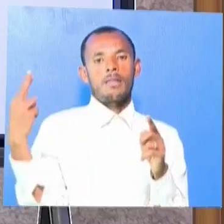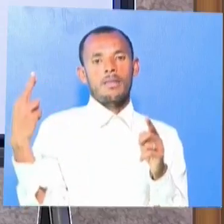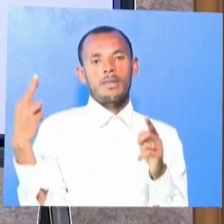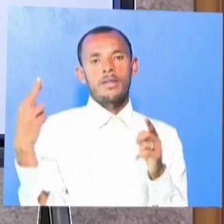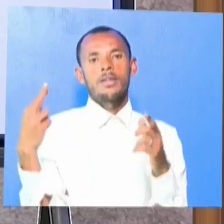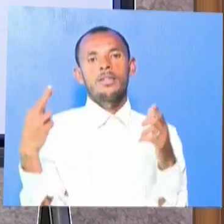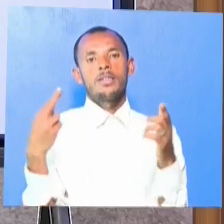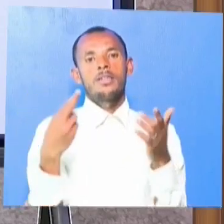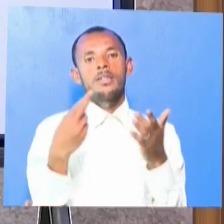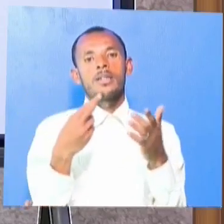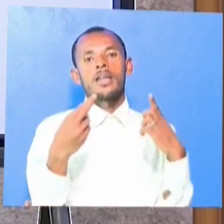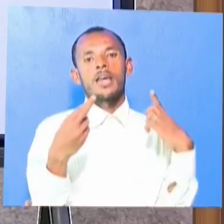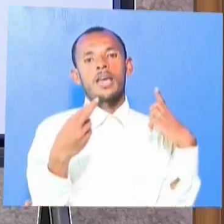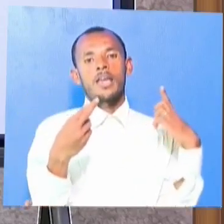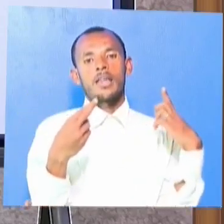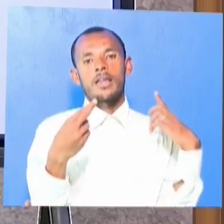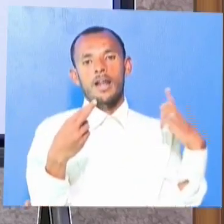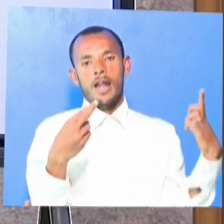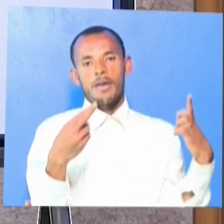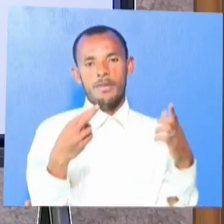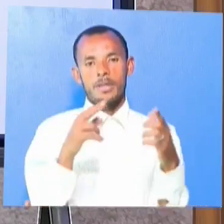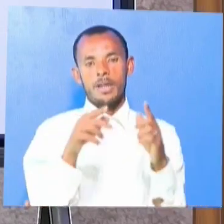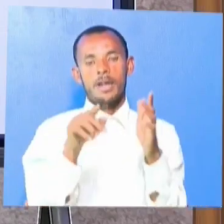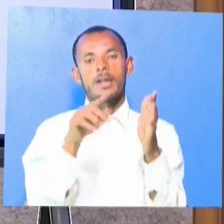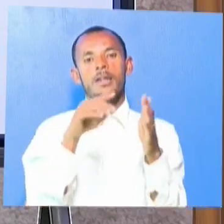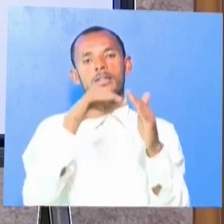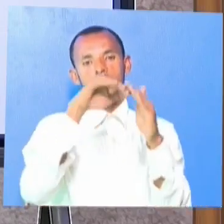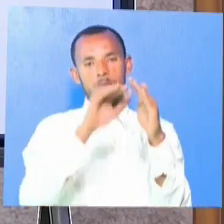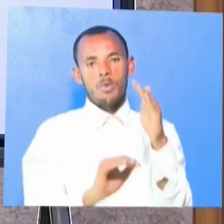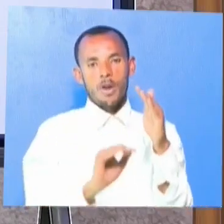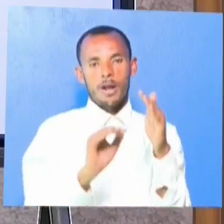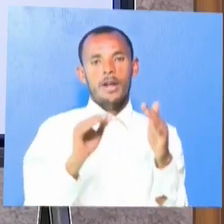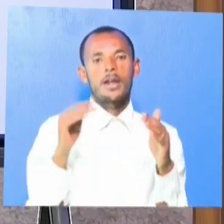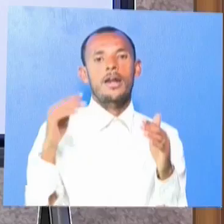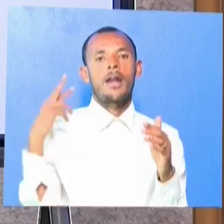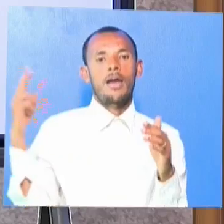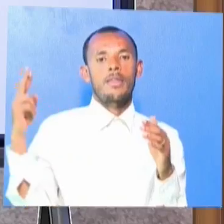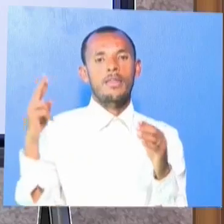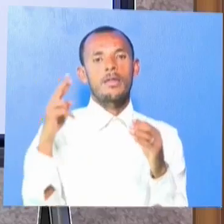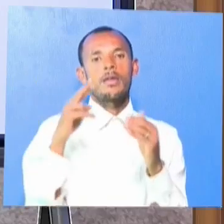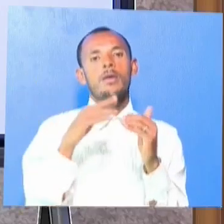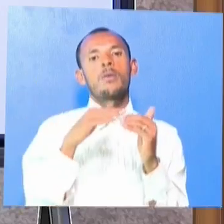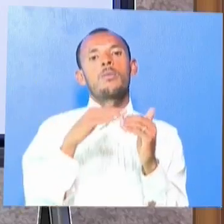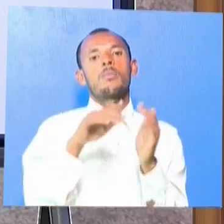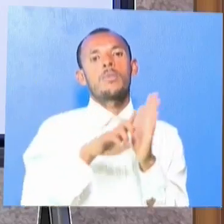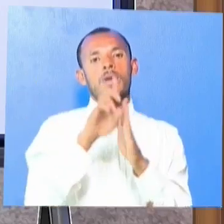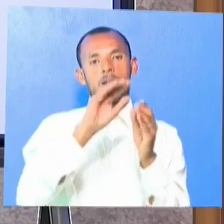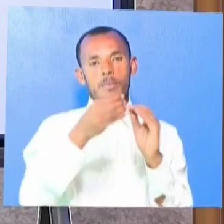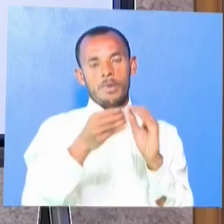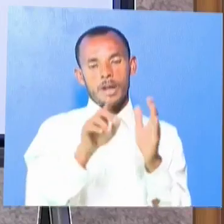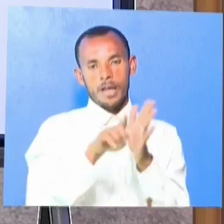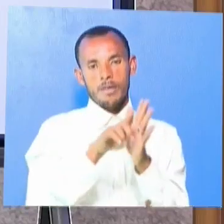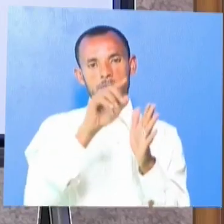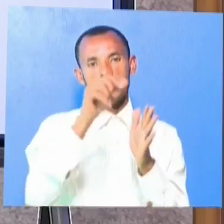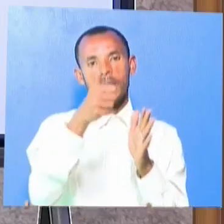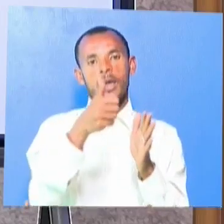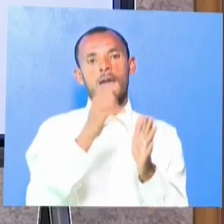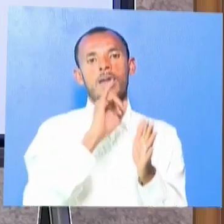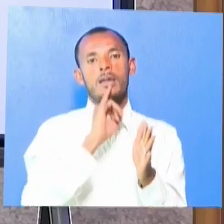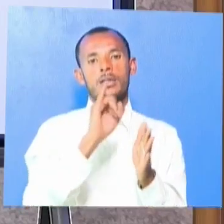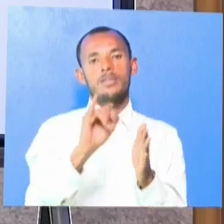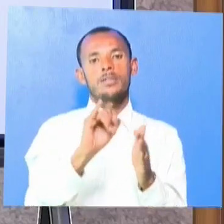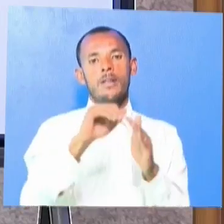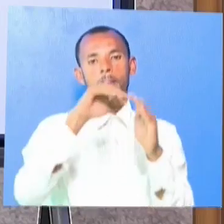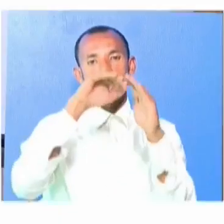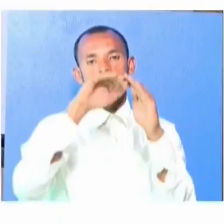number, this one is bigger number. Therefore, here negative 10, when you compare it with 10, negative 10